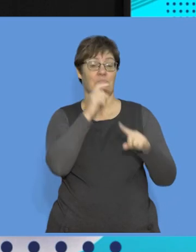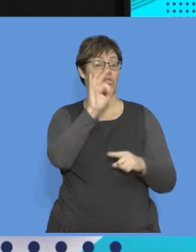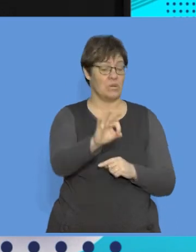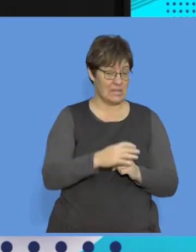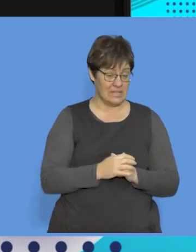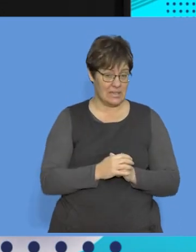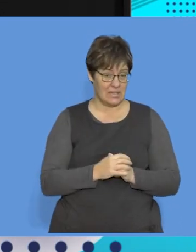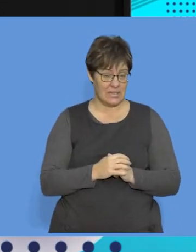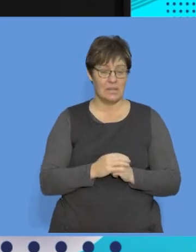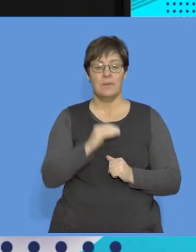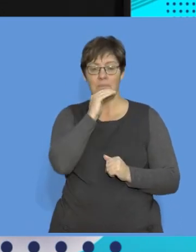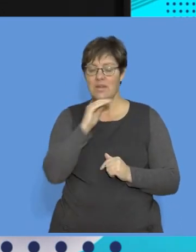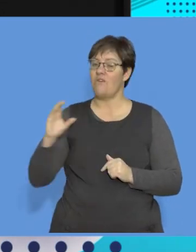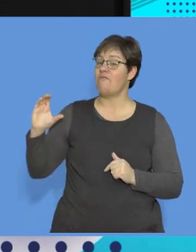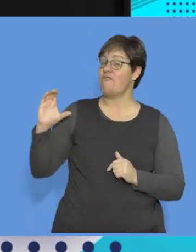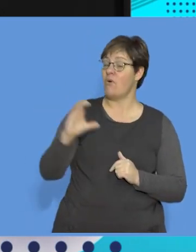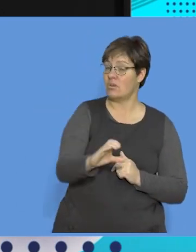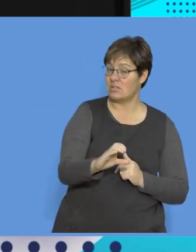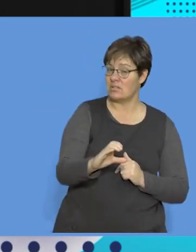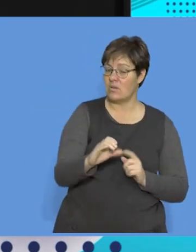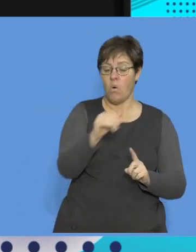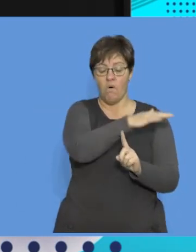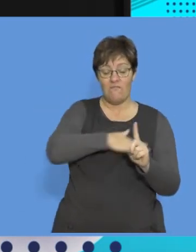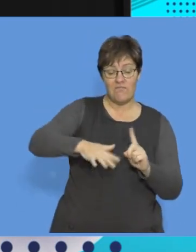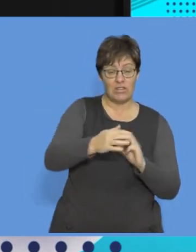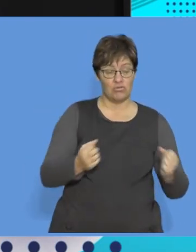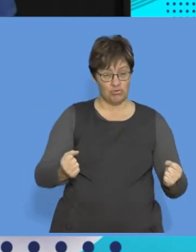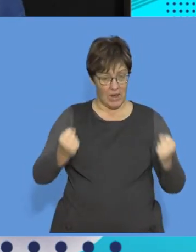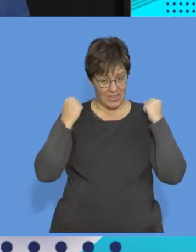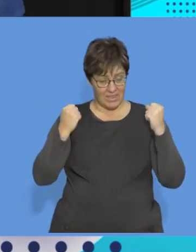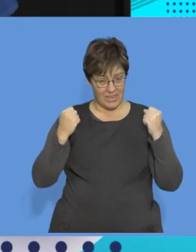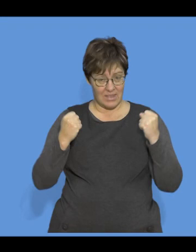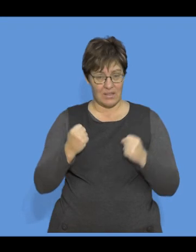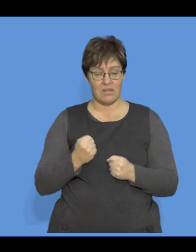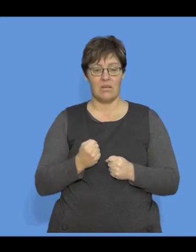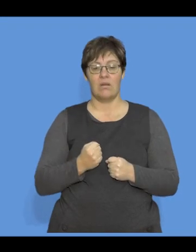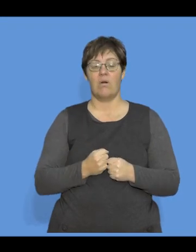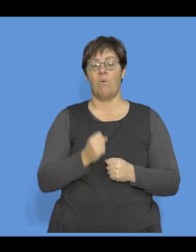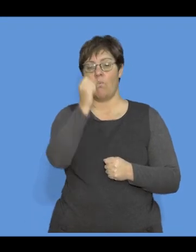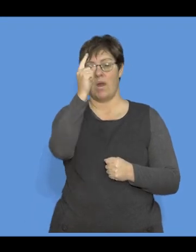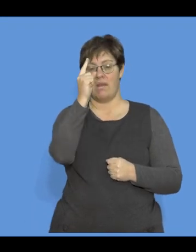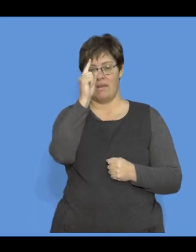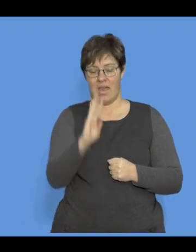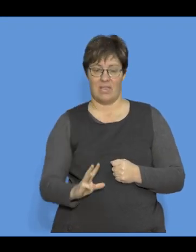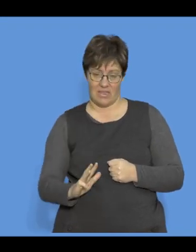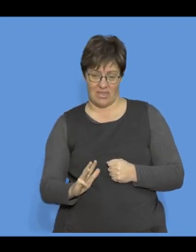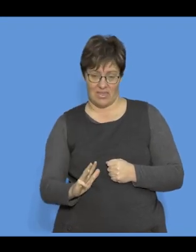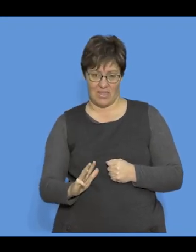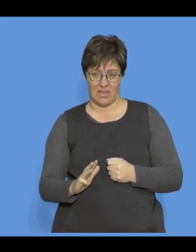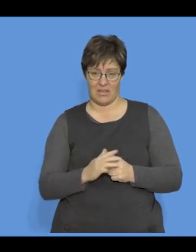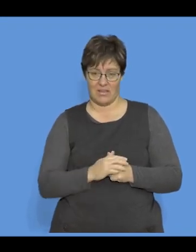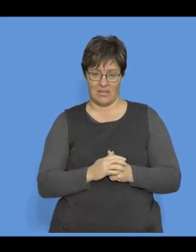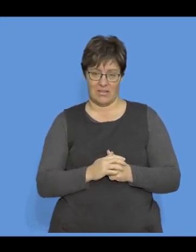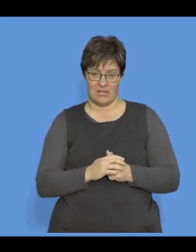the force or the field strength is 1/9. So this one is